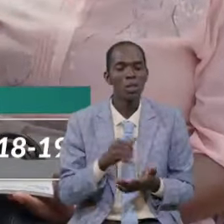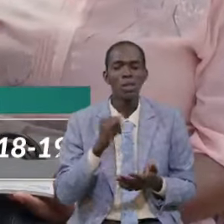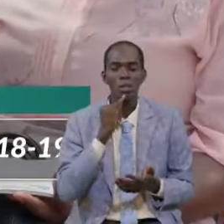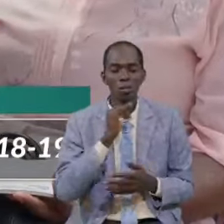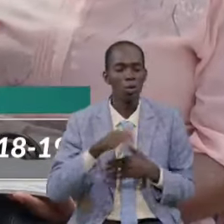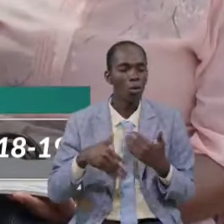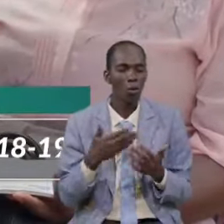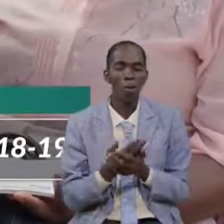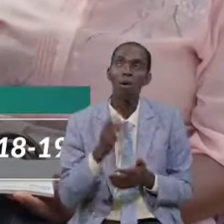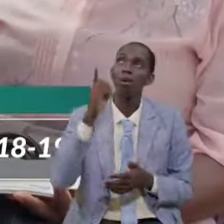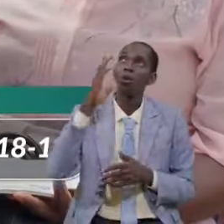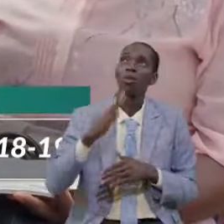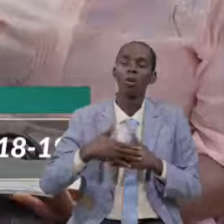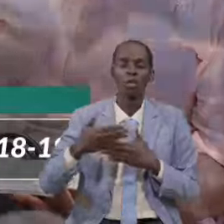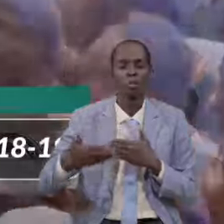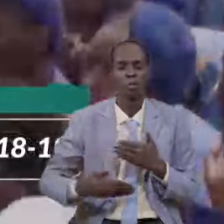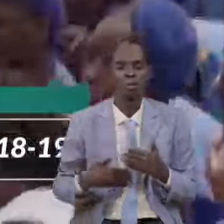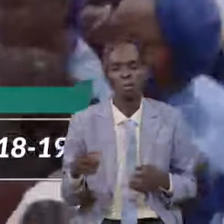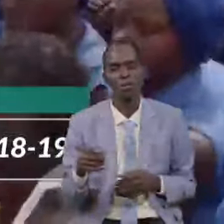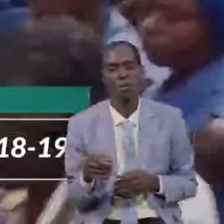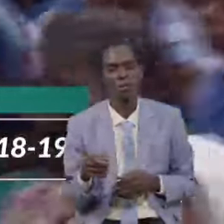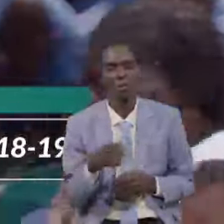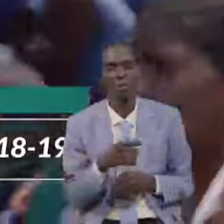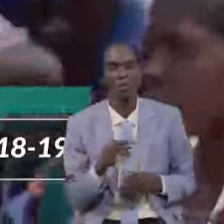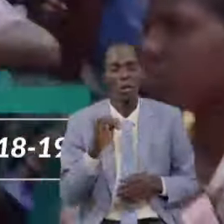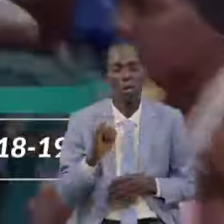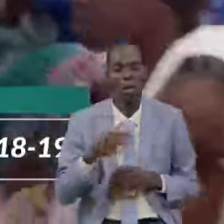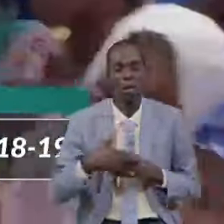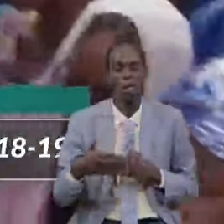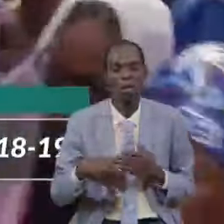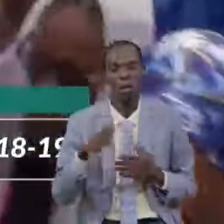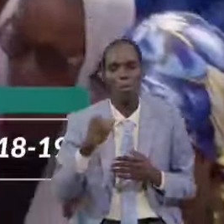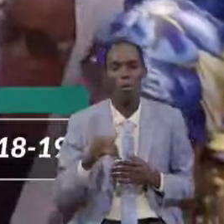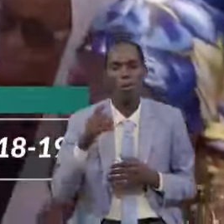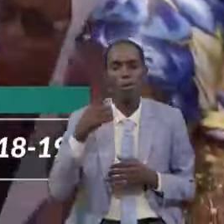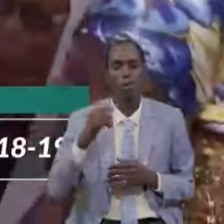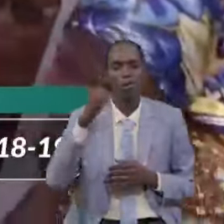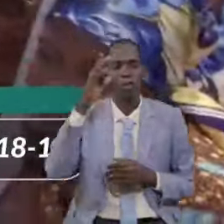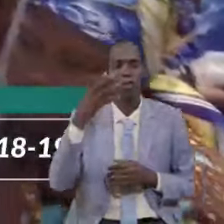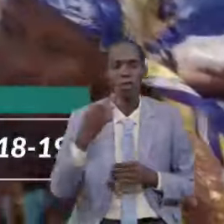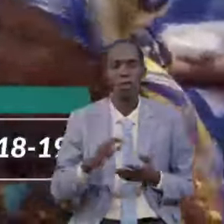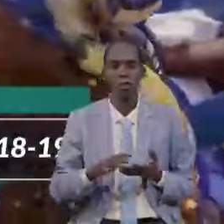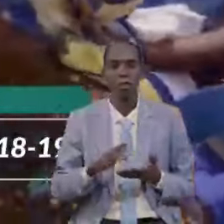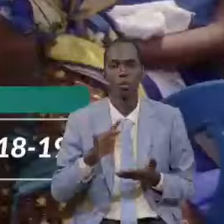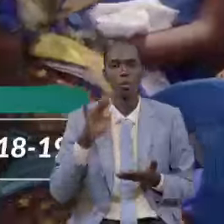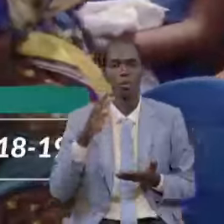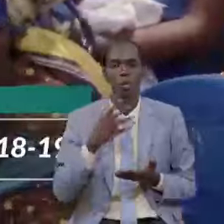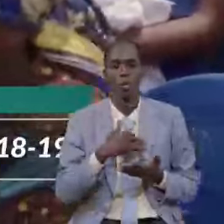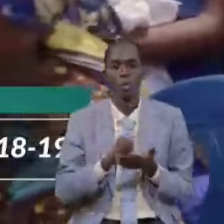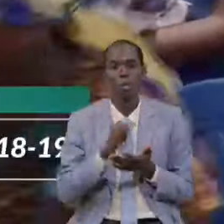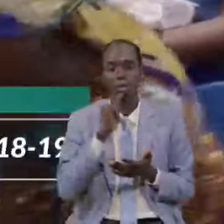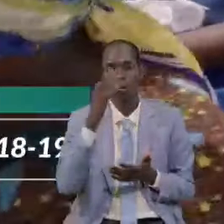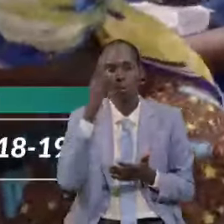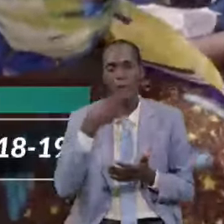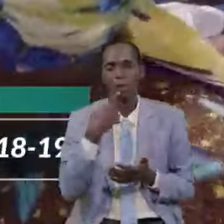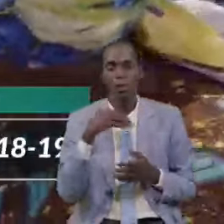invited by God, the God of glory. And that's why he says in Isaiah chapter 1 verse